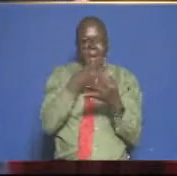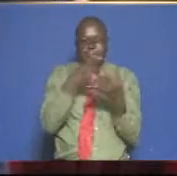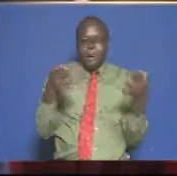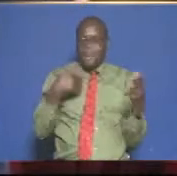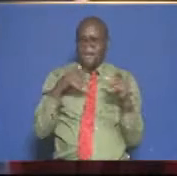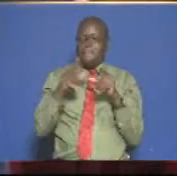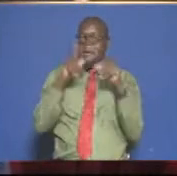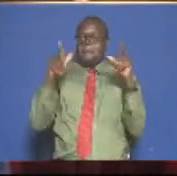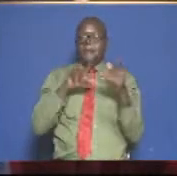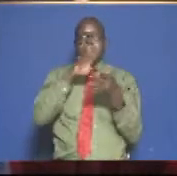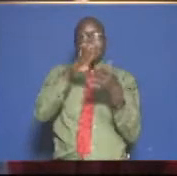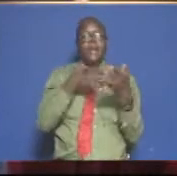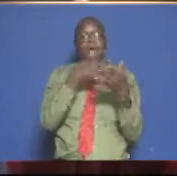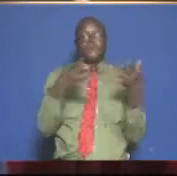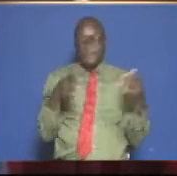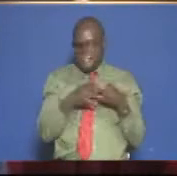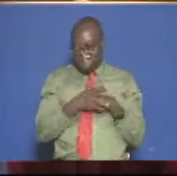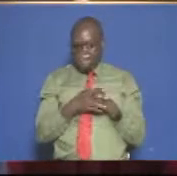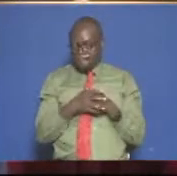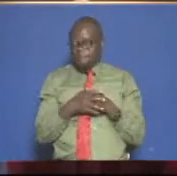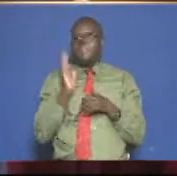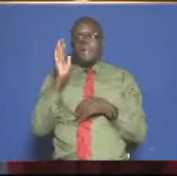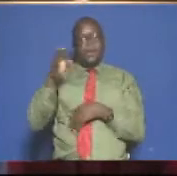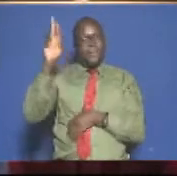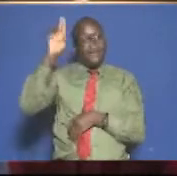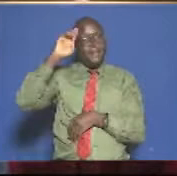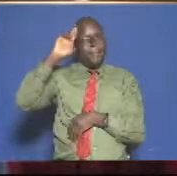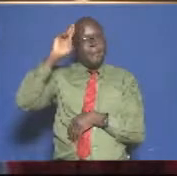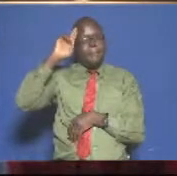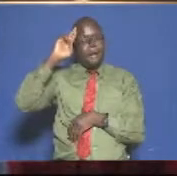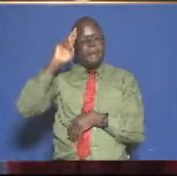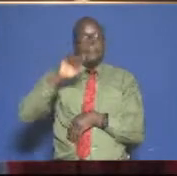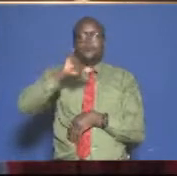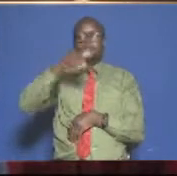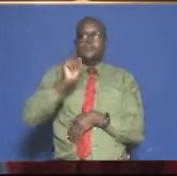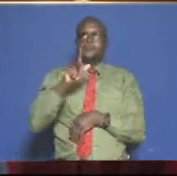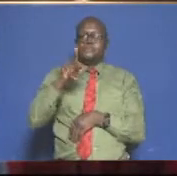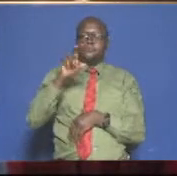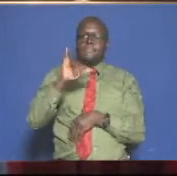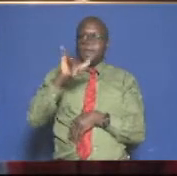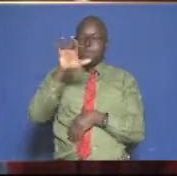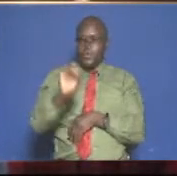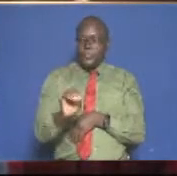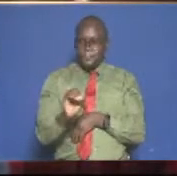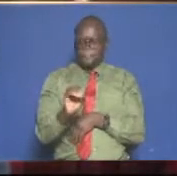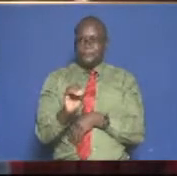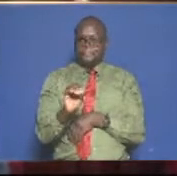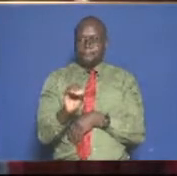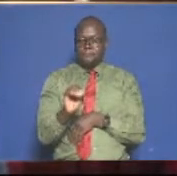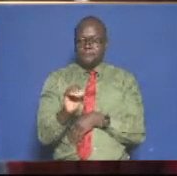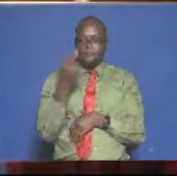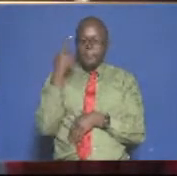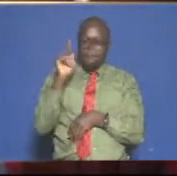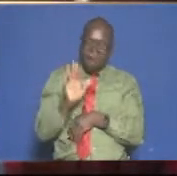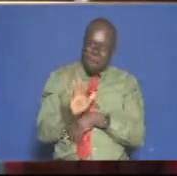network. I'll forever remember Washington Jakoyo Midio for